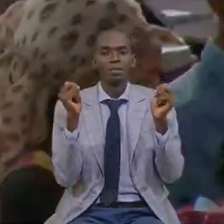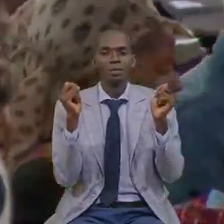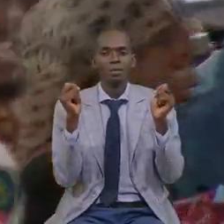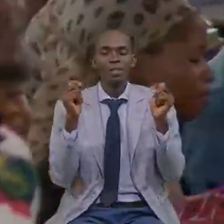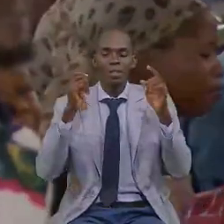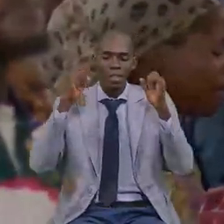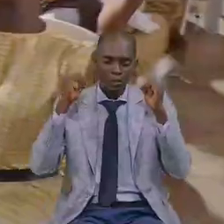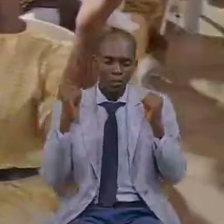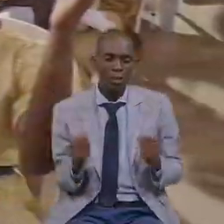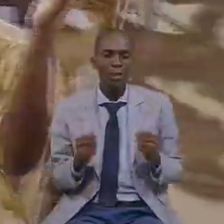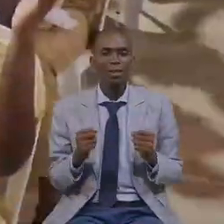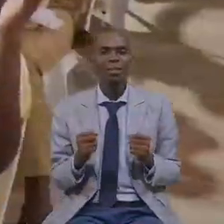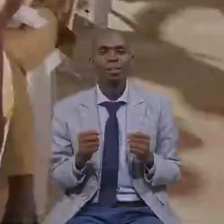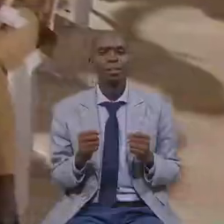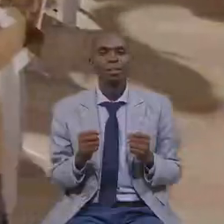Power.